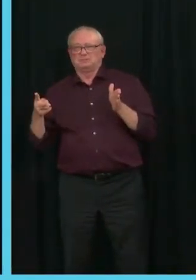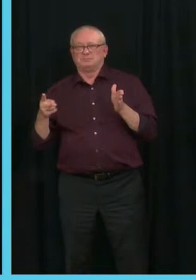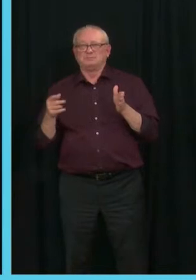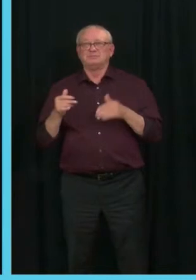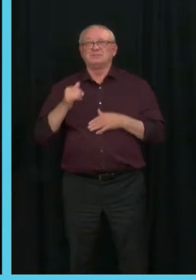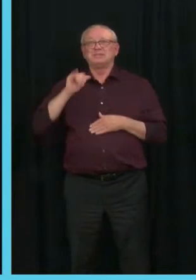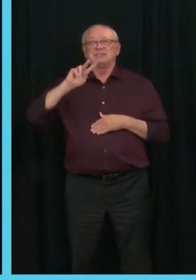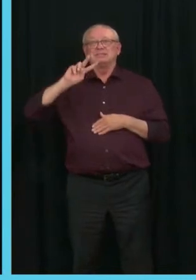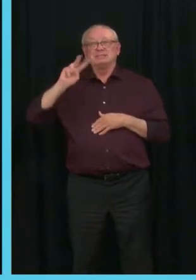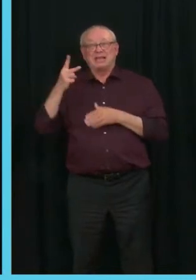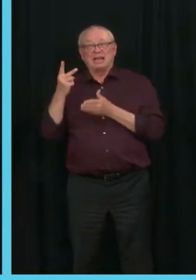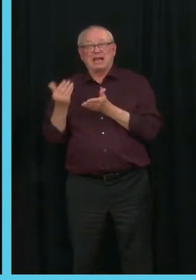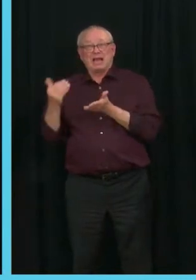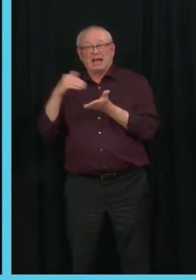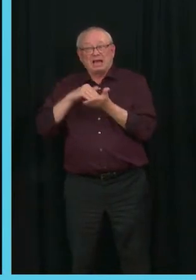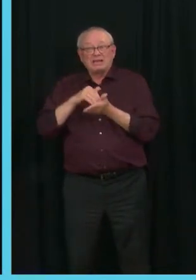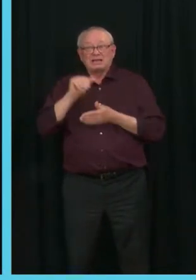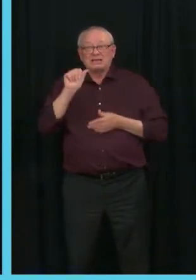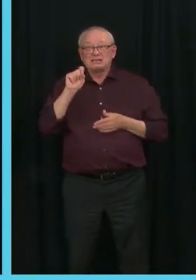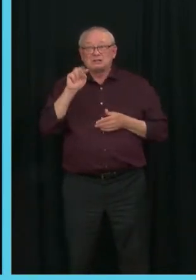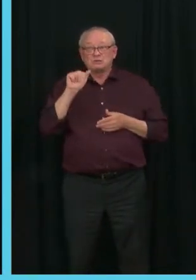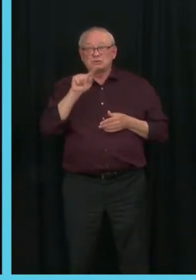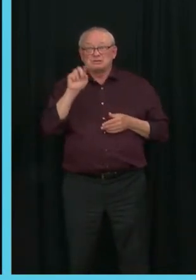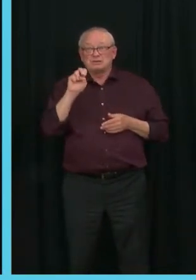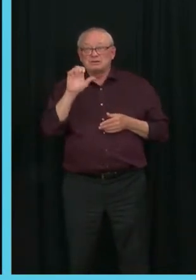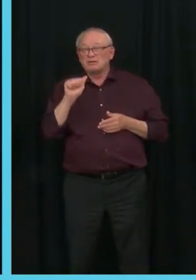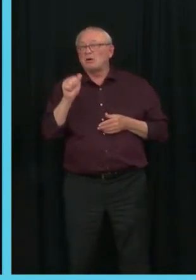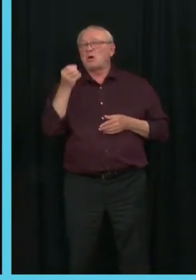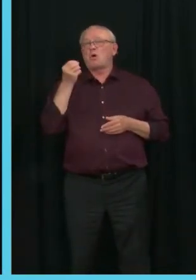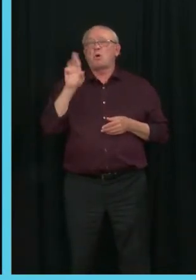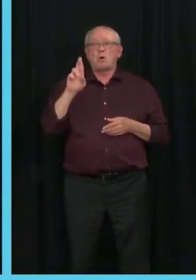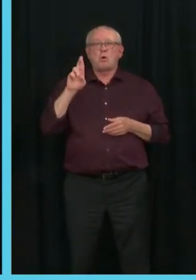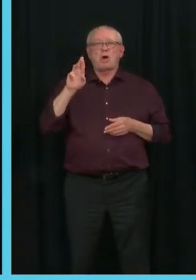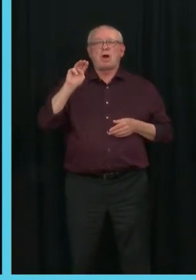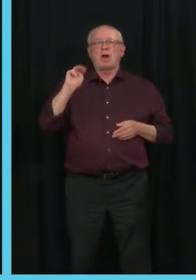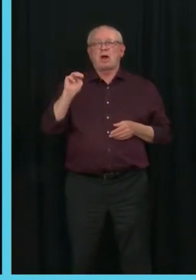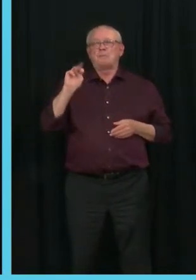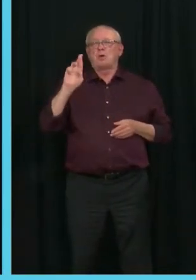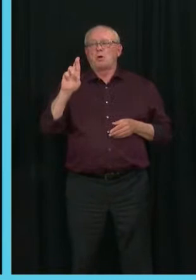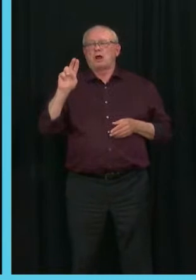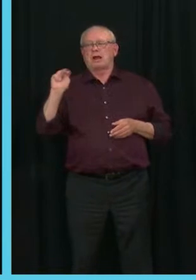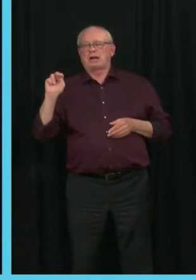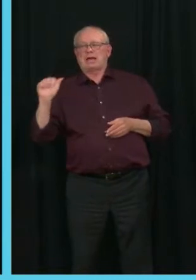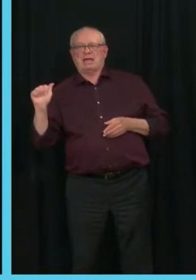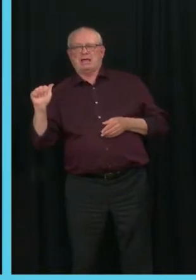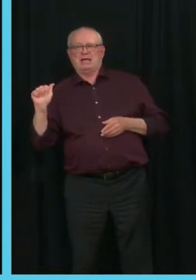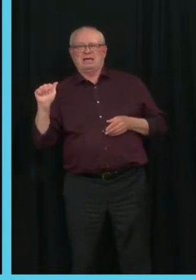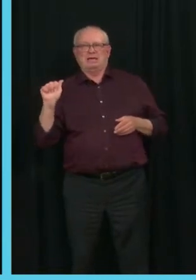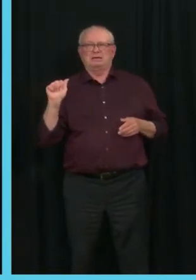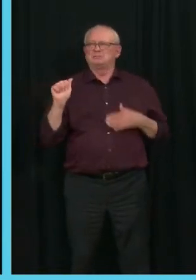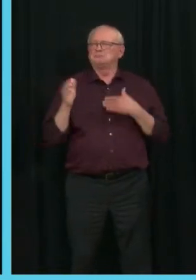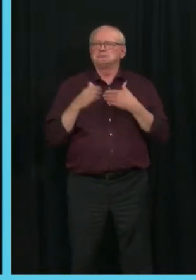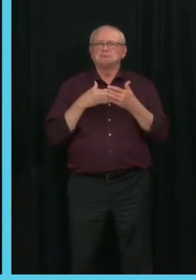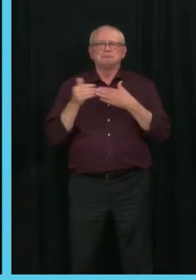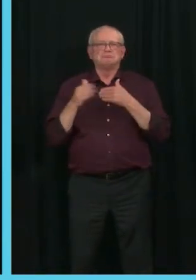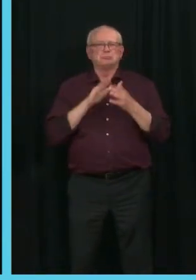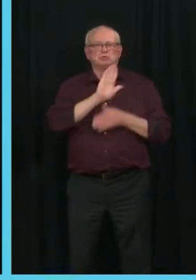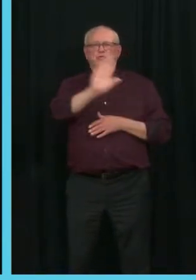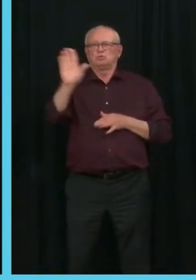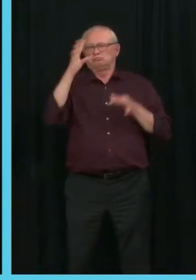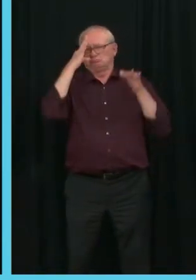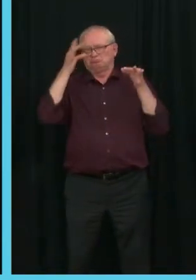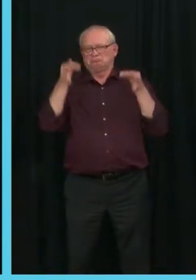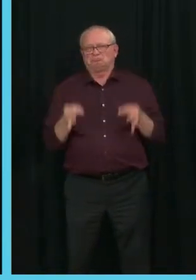you choose for your second dose one of the 2 messenger RNA vaccines. Now, ramping up our vaccination